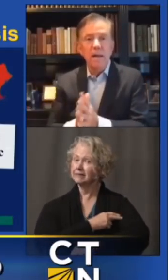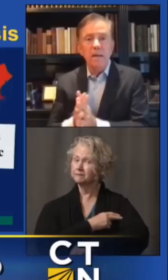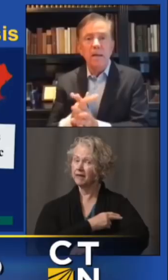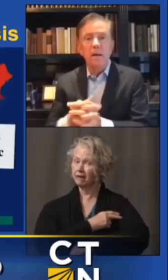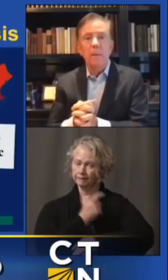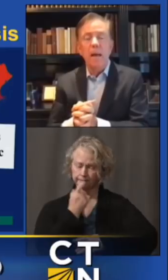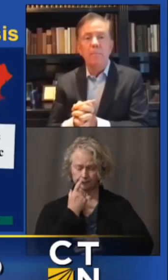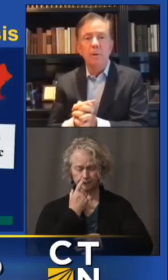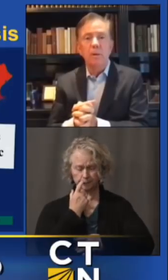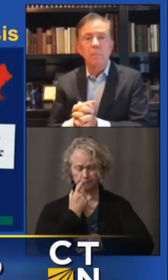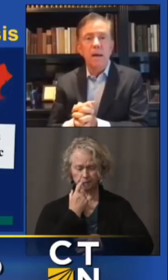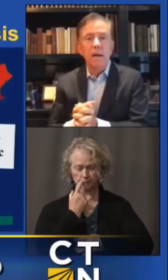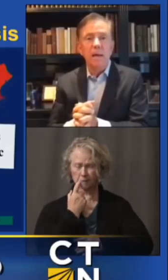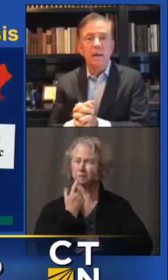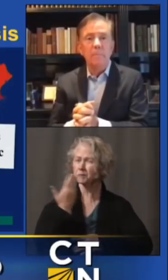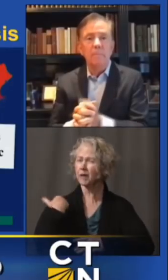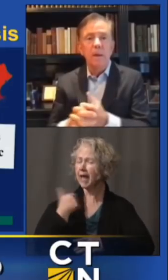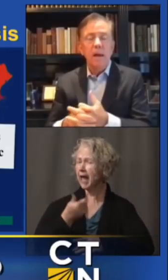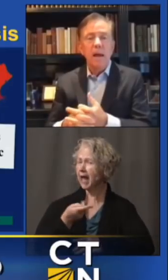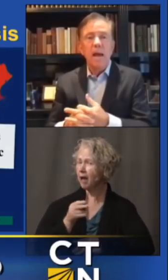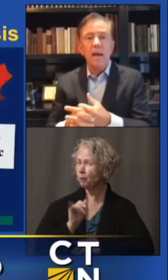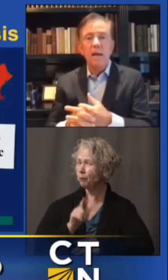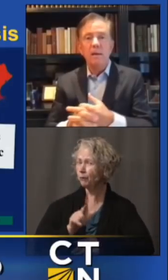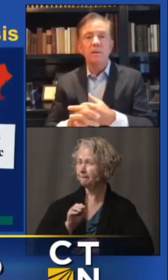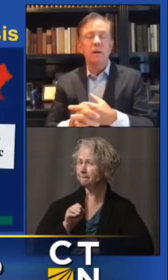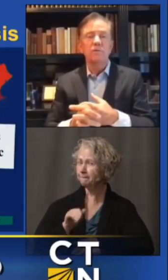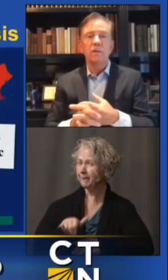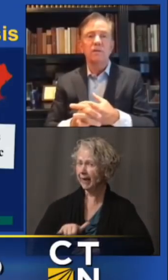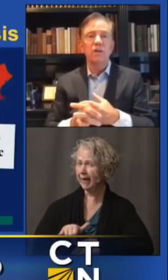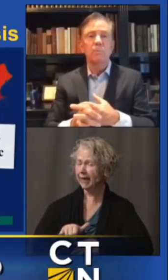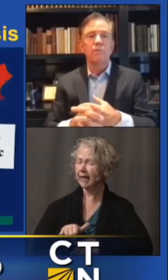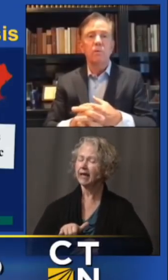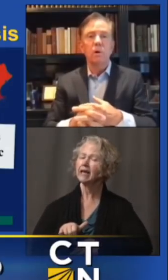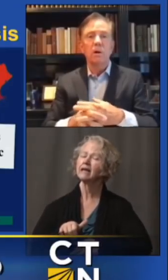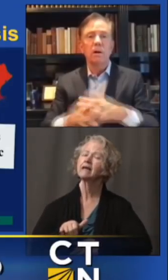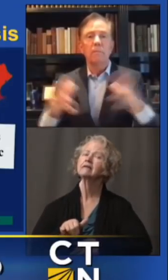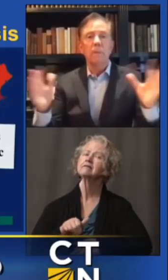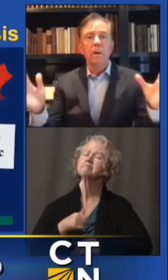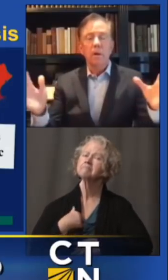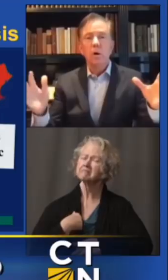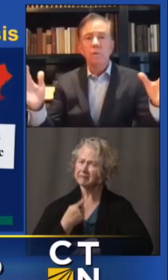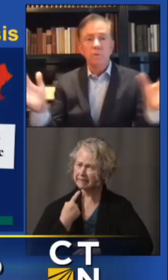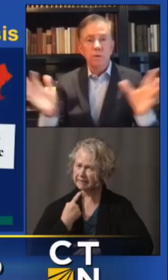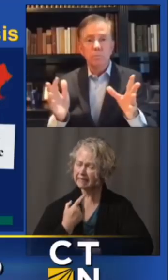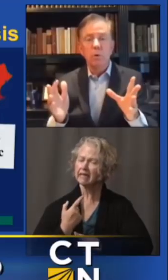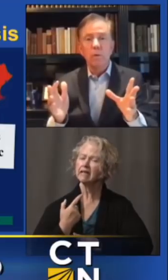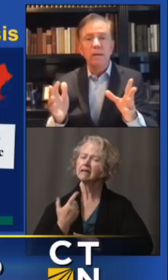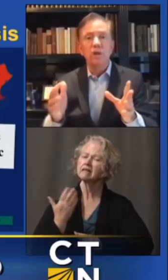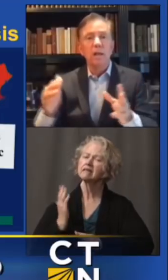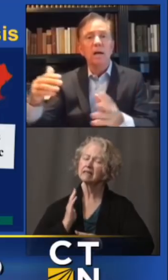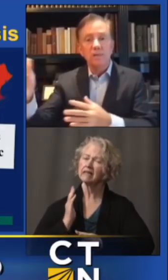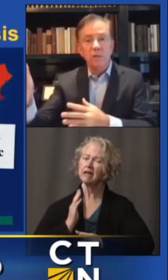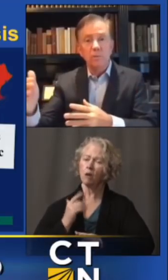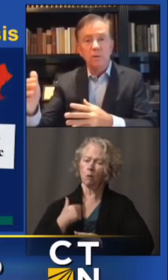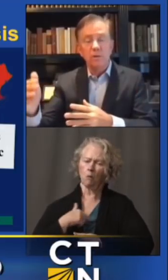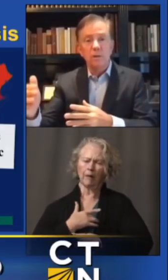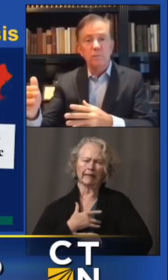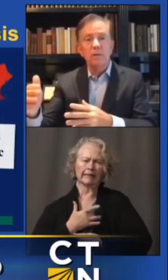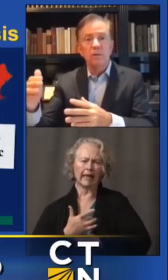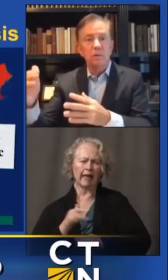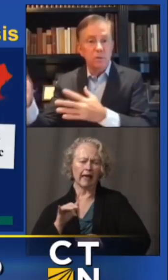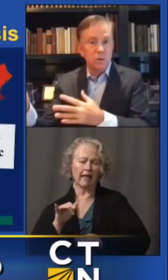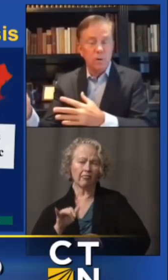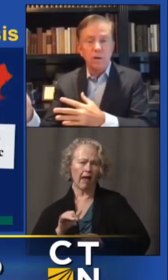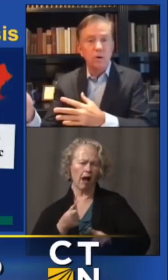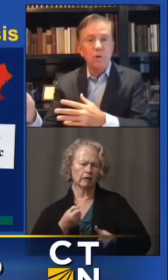Back in April and May, as I've said before, COVID was more regionalized. It was